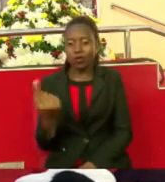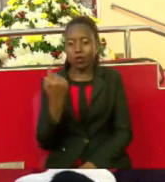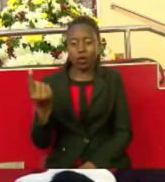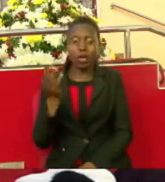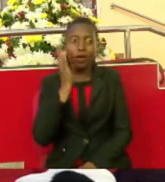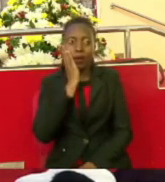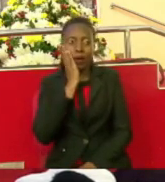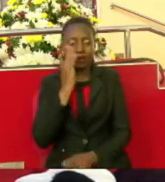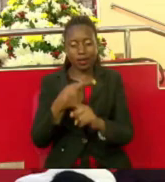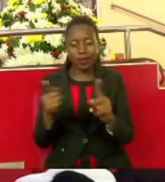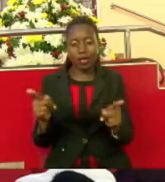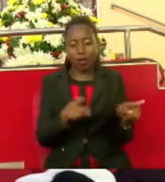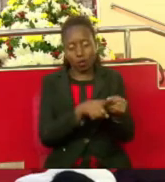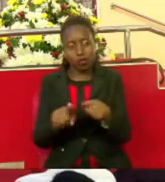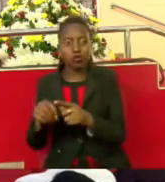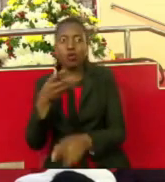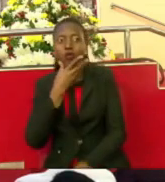the fathers were there.